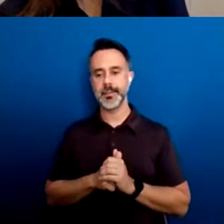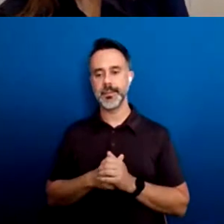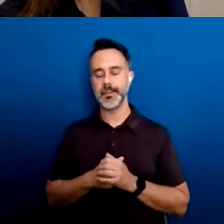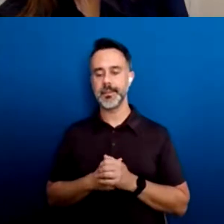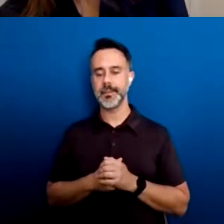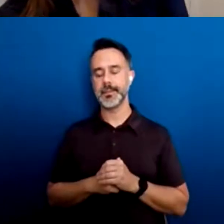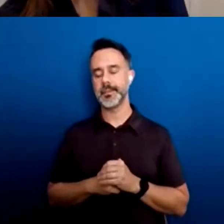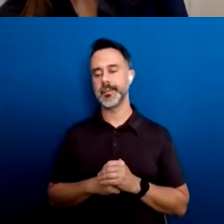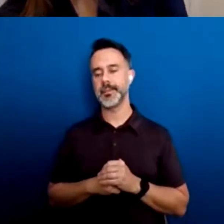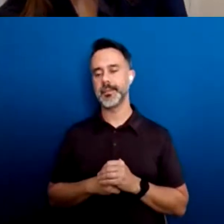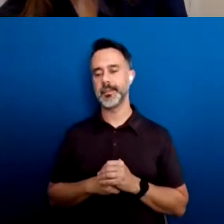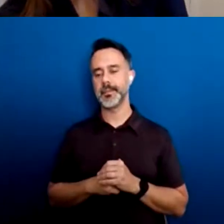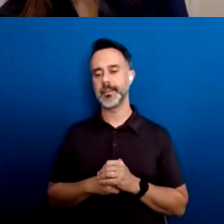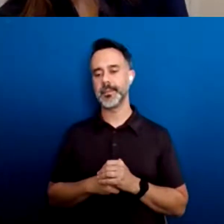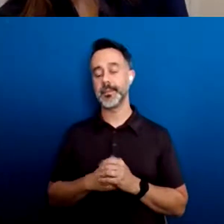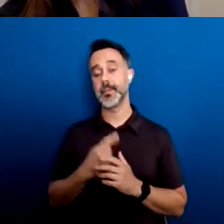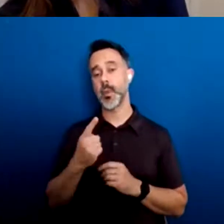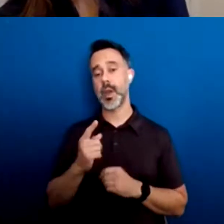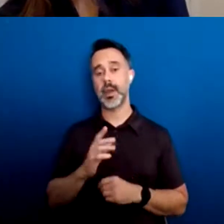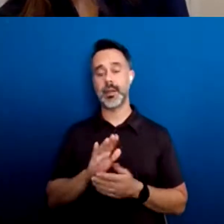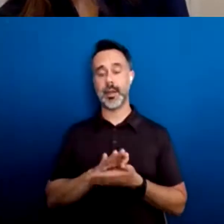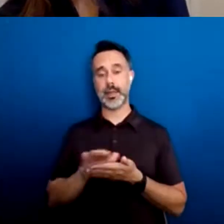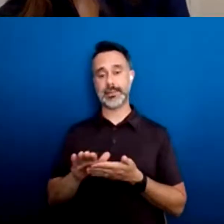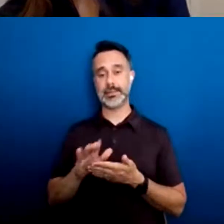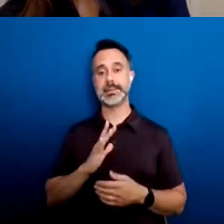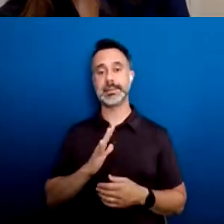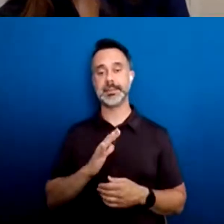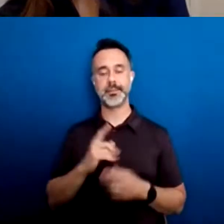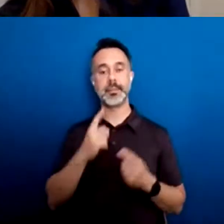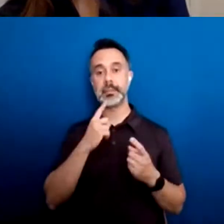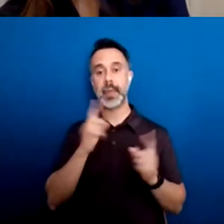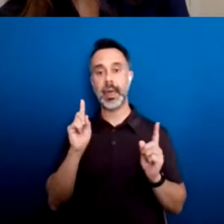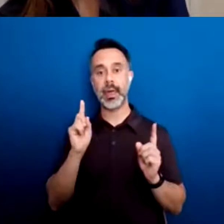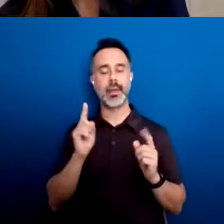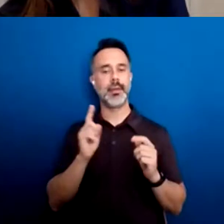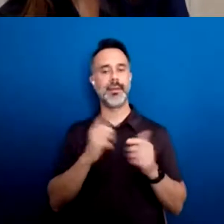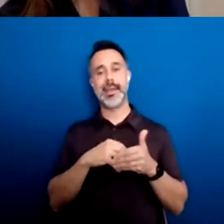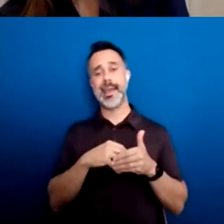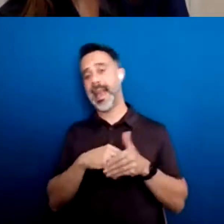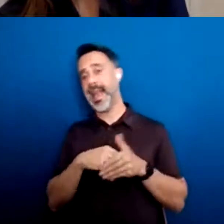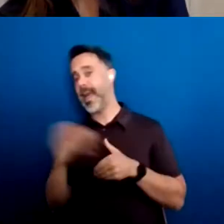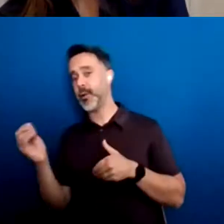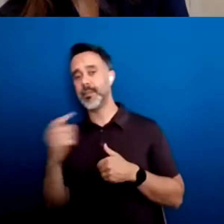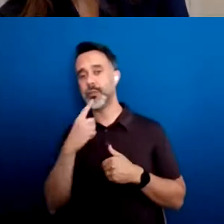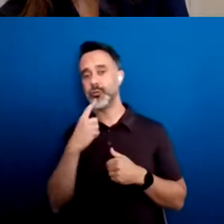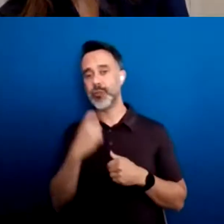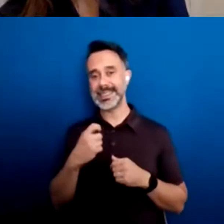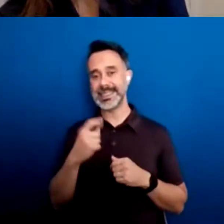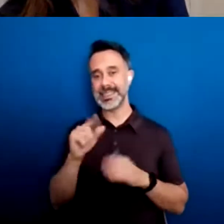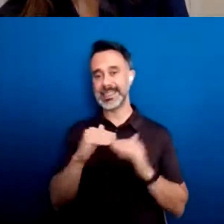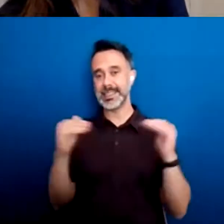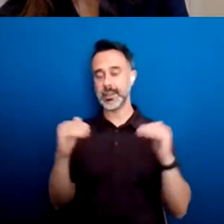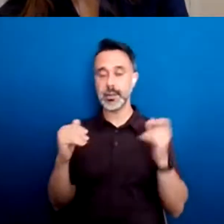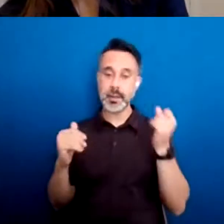It's a nice thing that we are finally making it out of the red tier, but a lot of the